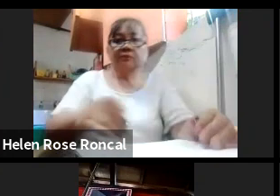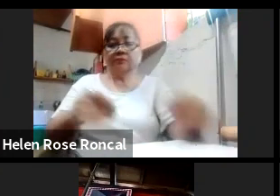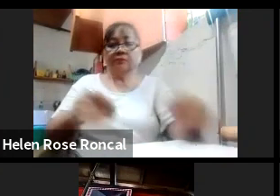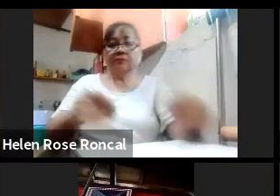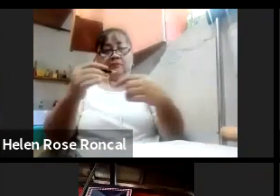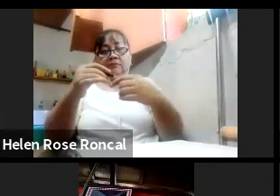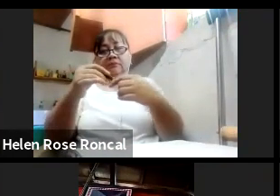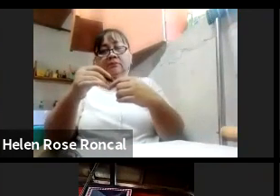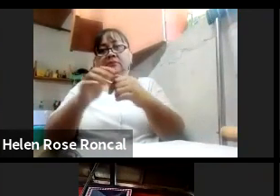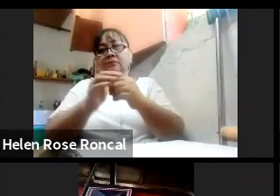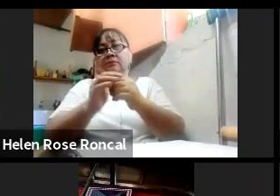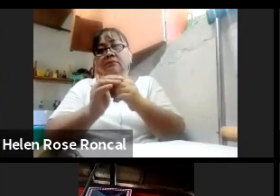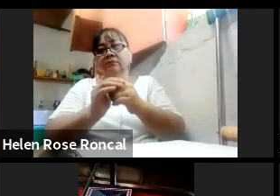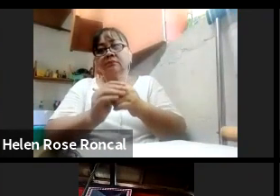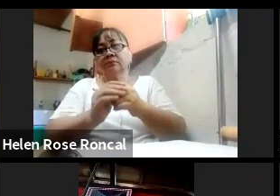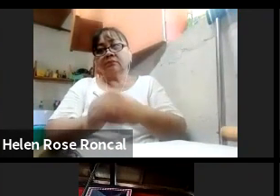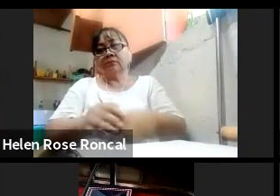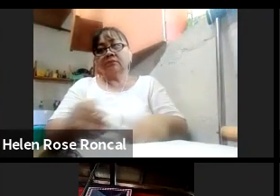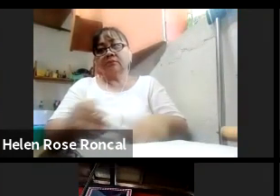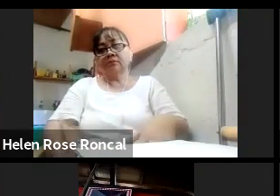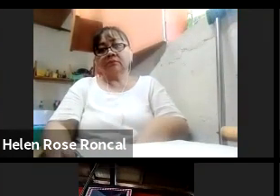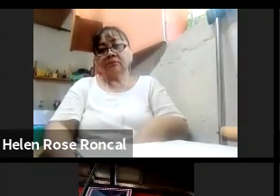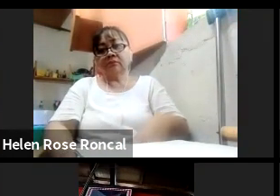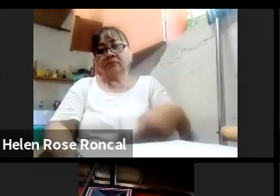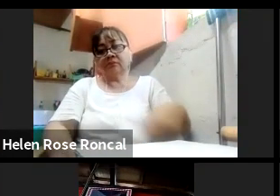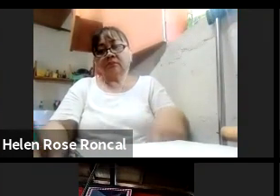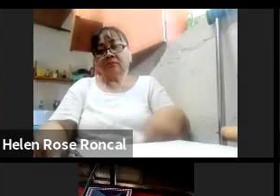Okay. Ayan. So, ito, I'll share my